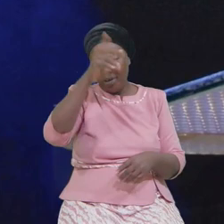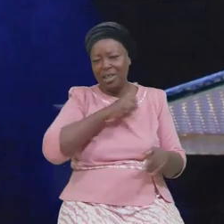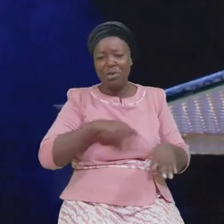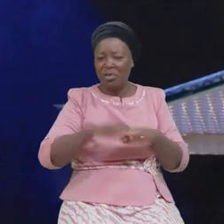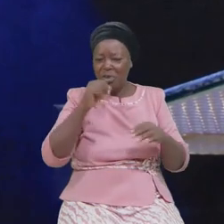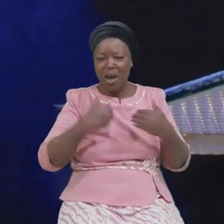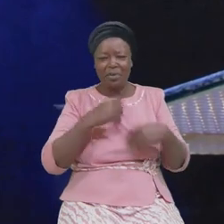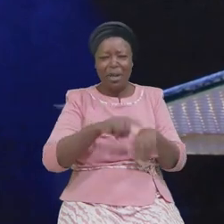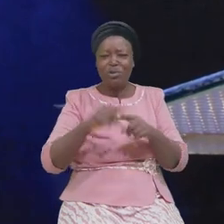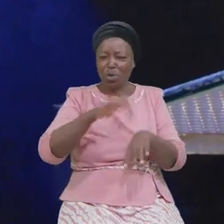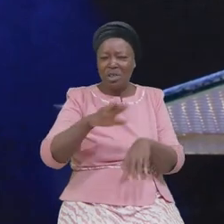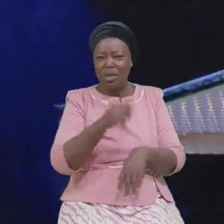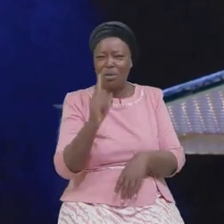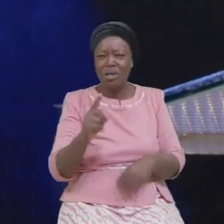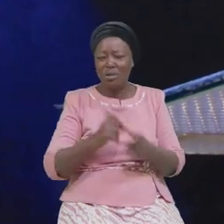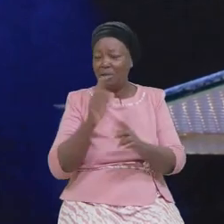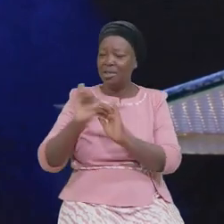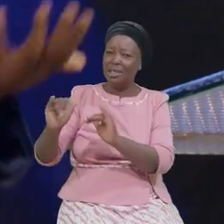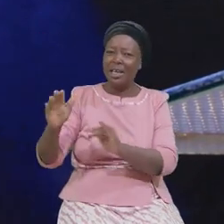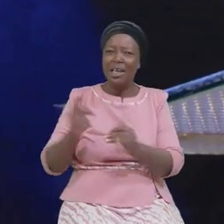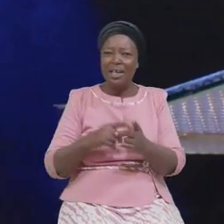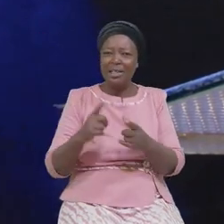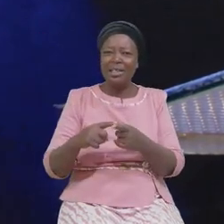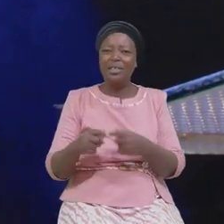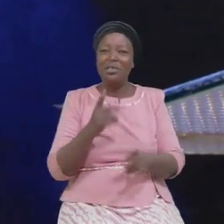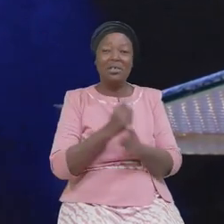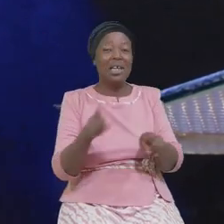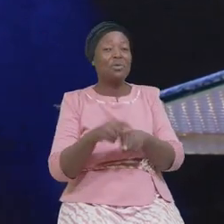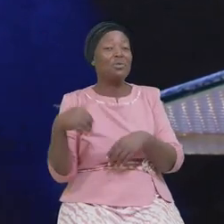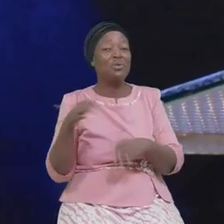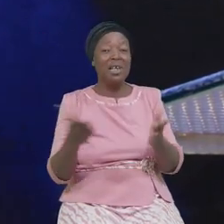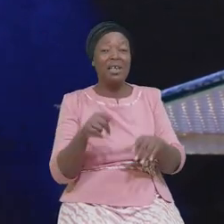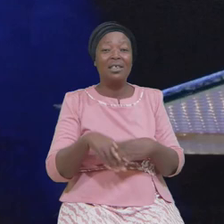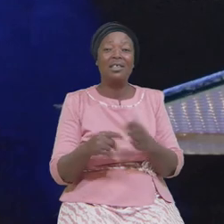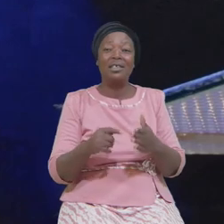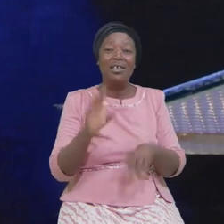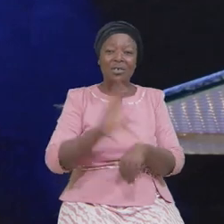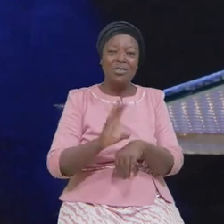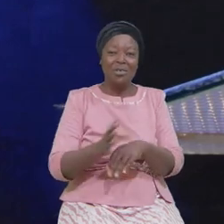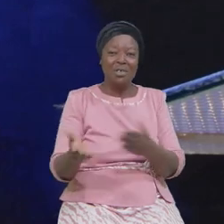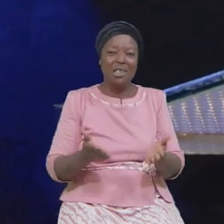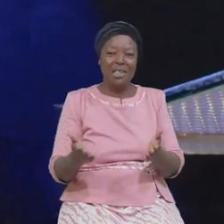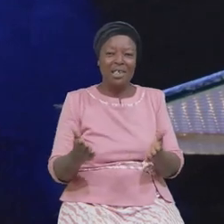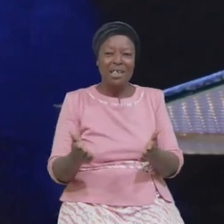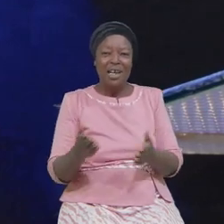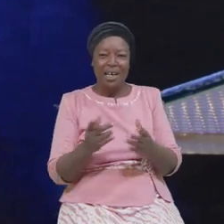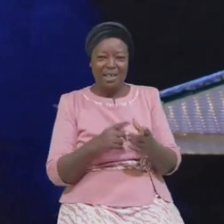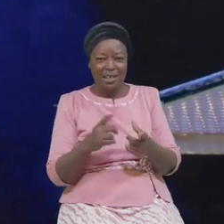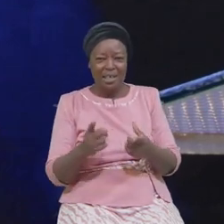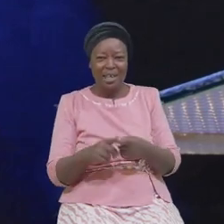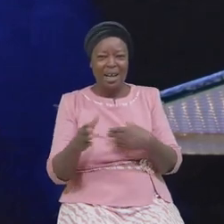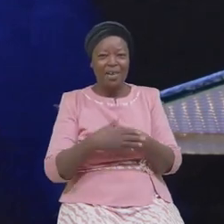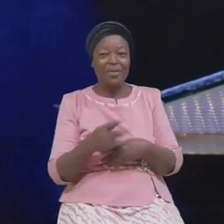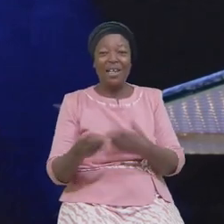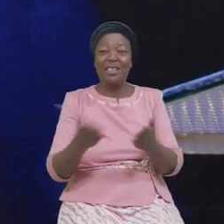You know, like we used to do at Bagada after the service. I'm recording this right now. Well, you